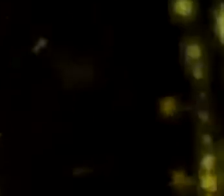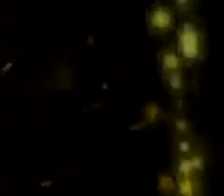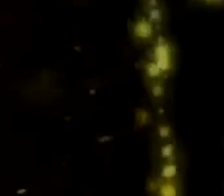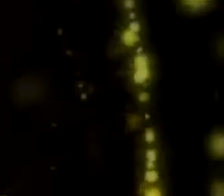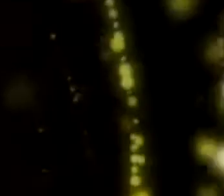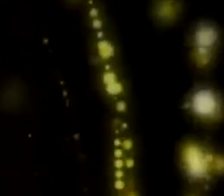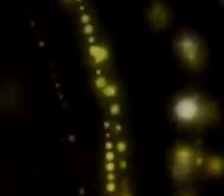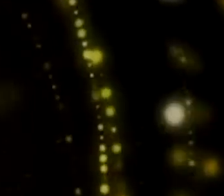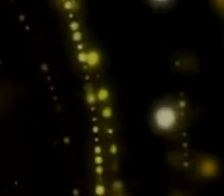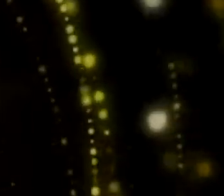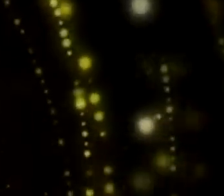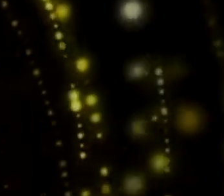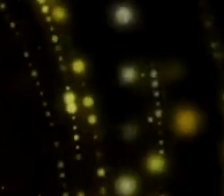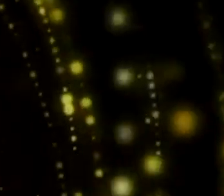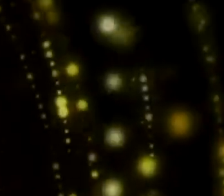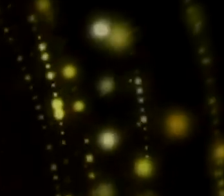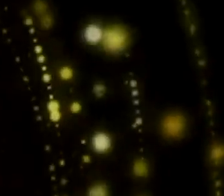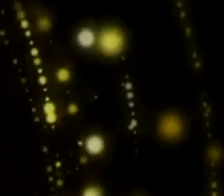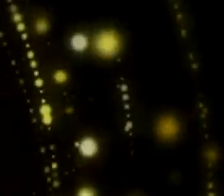Okay.